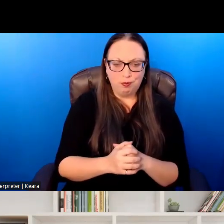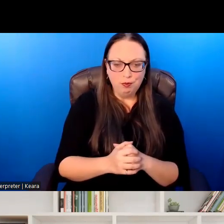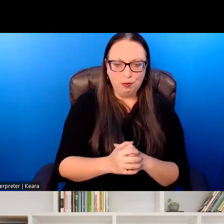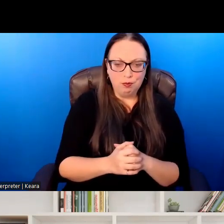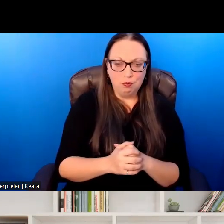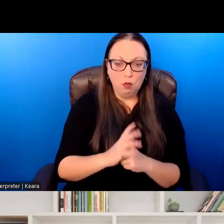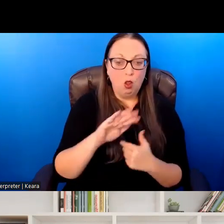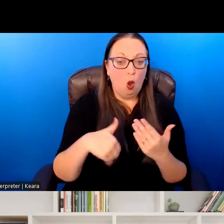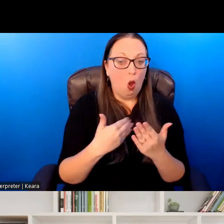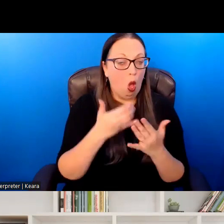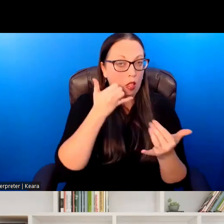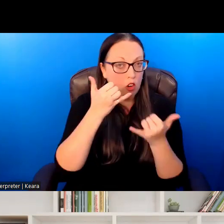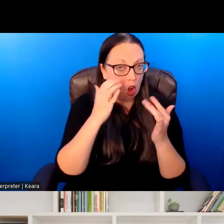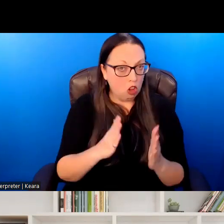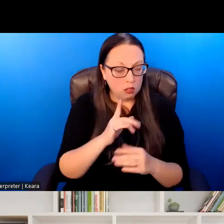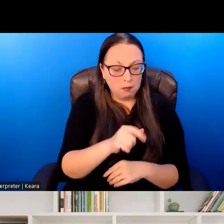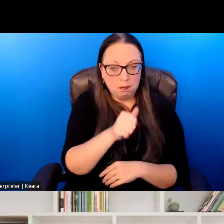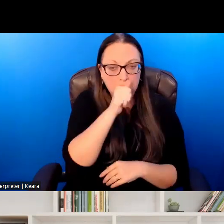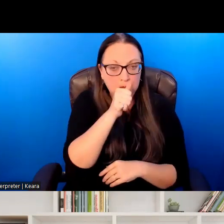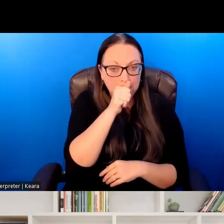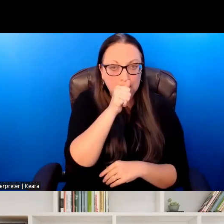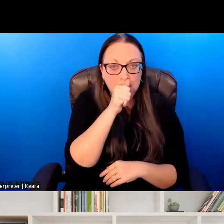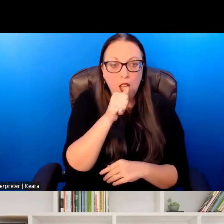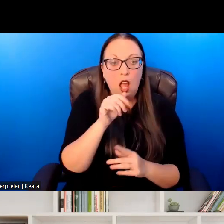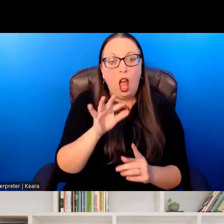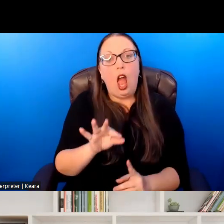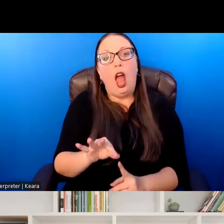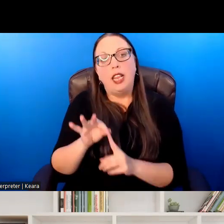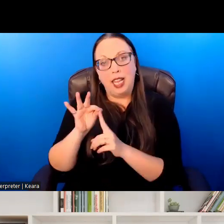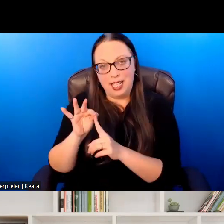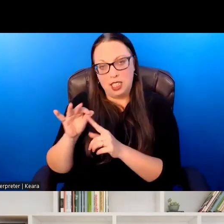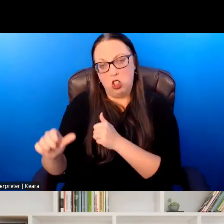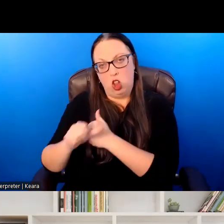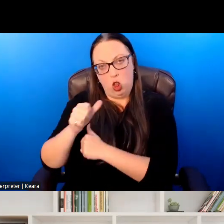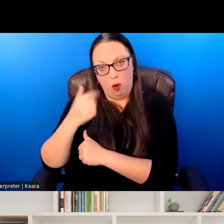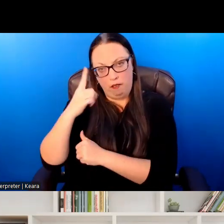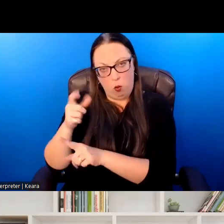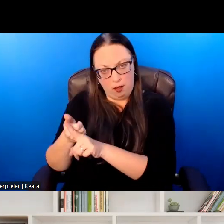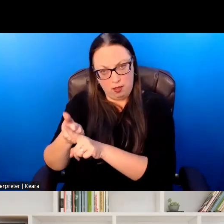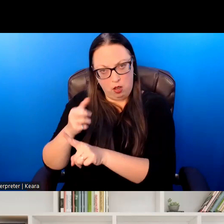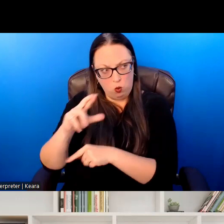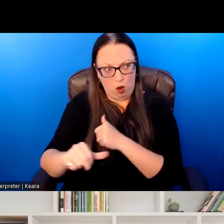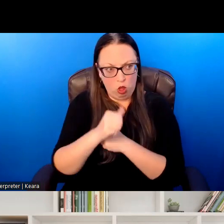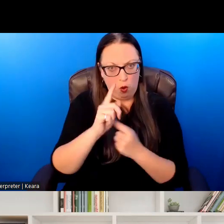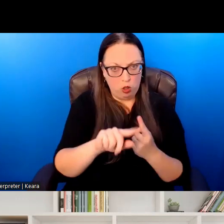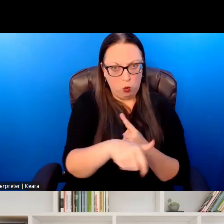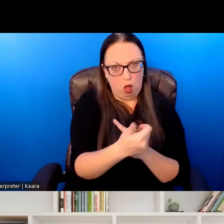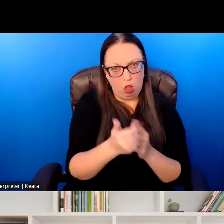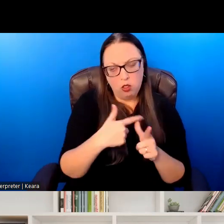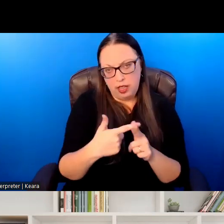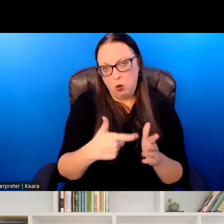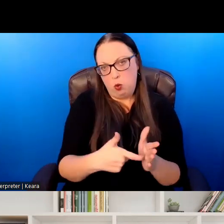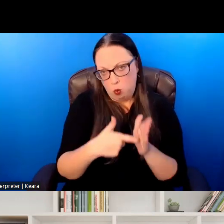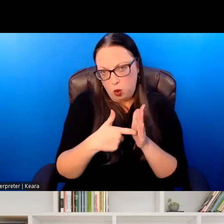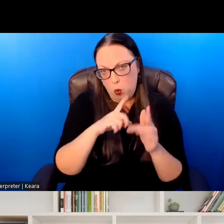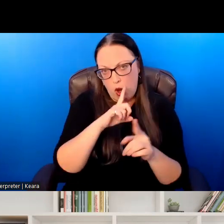All our callers are anonymous unless they pose a threat to themselves or to others. Then we are mandated